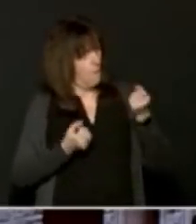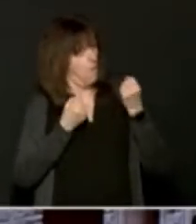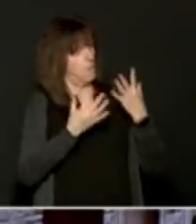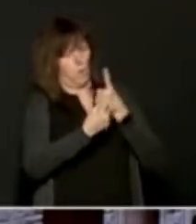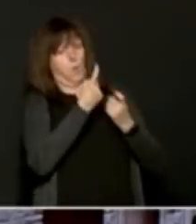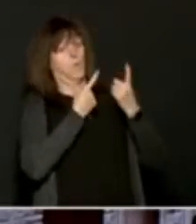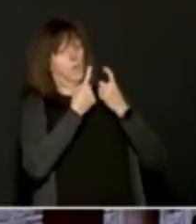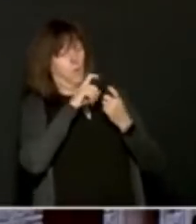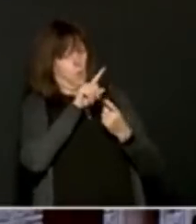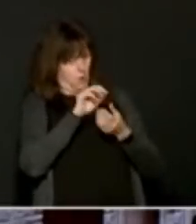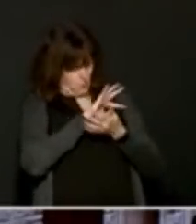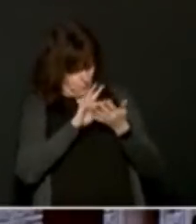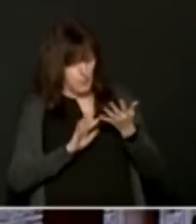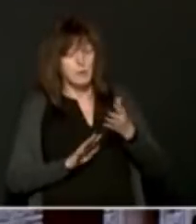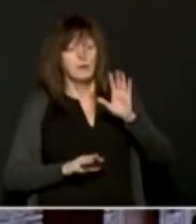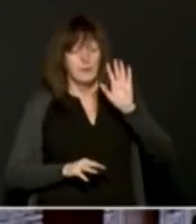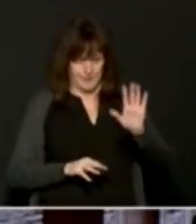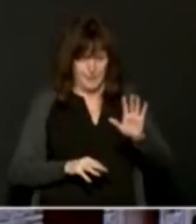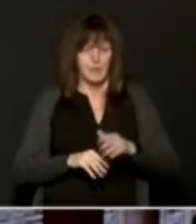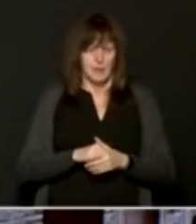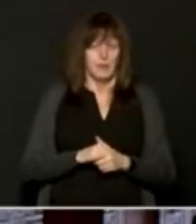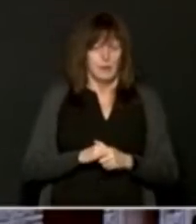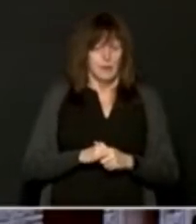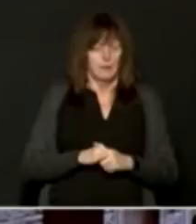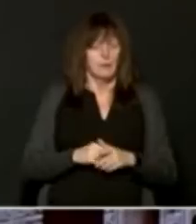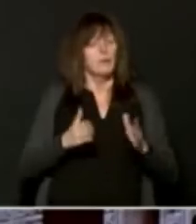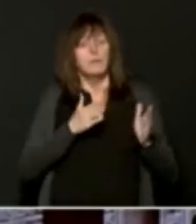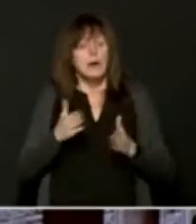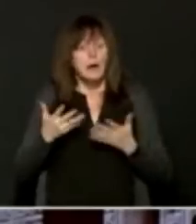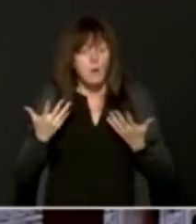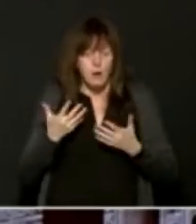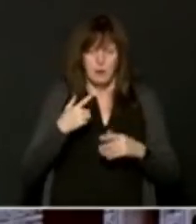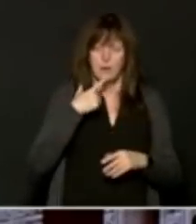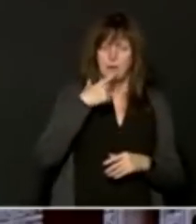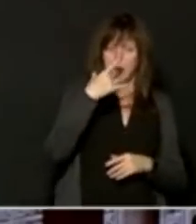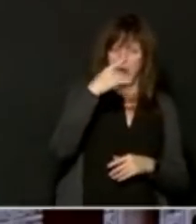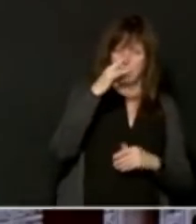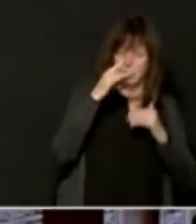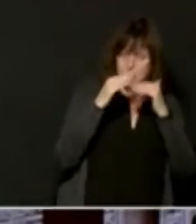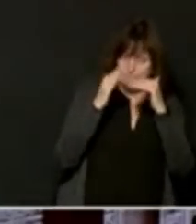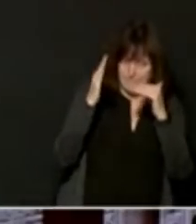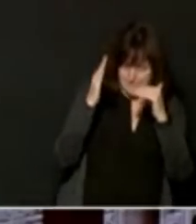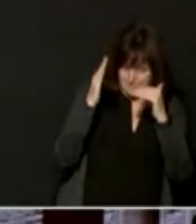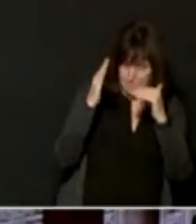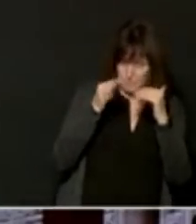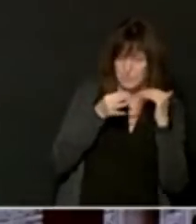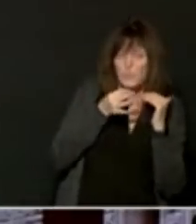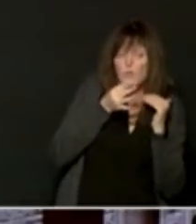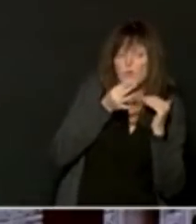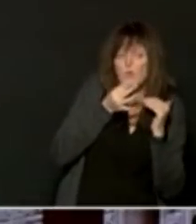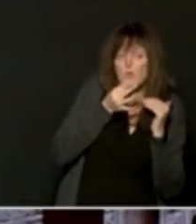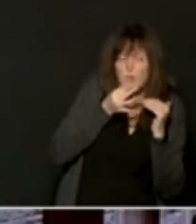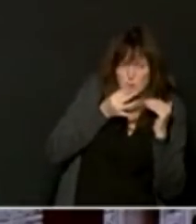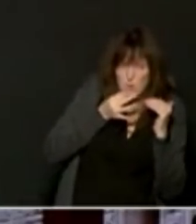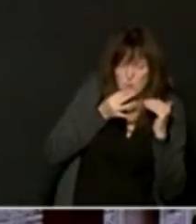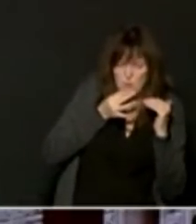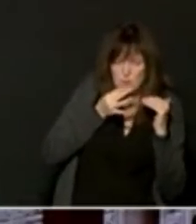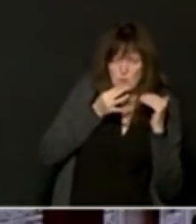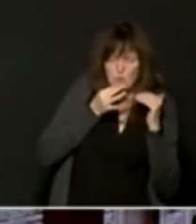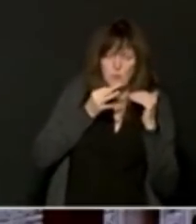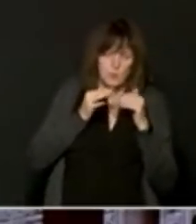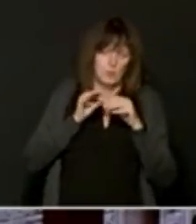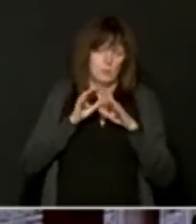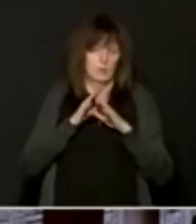are opening to age 18 and plus across, so anyone over 18 plus in the week of